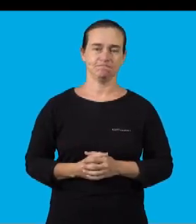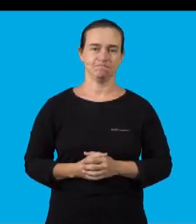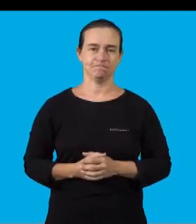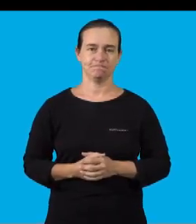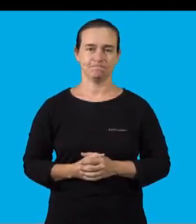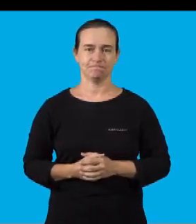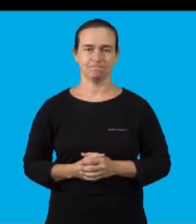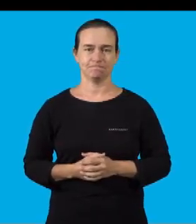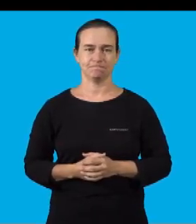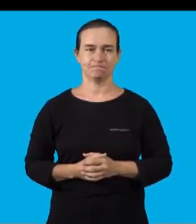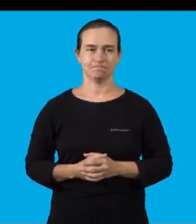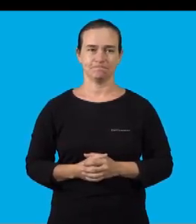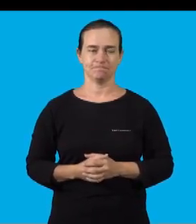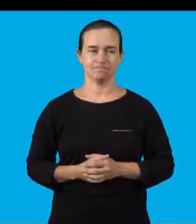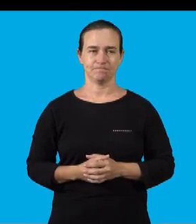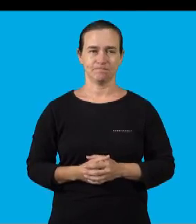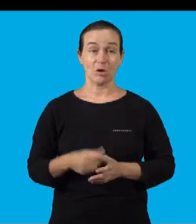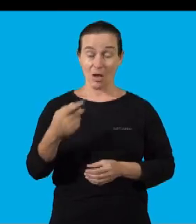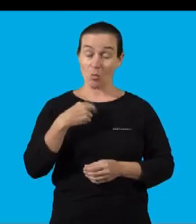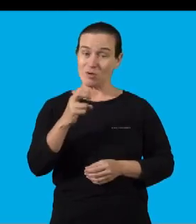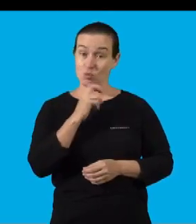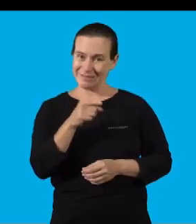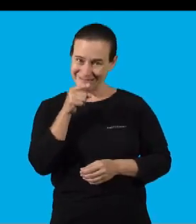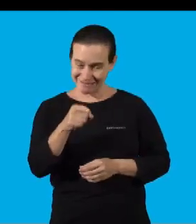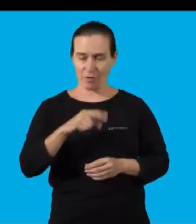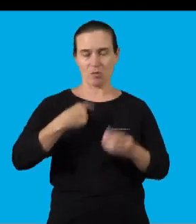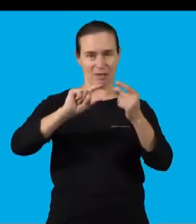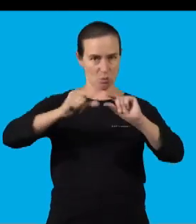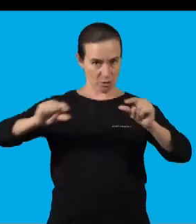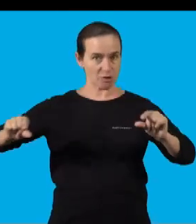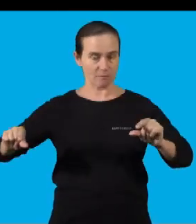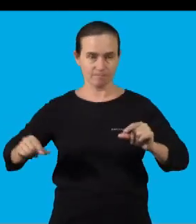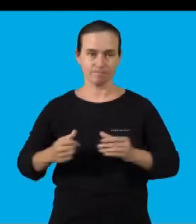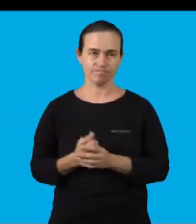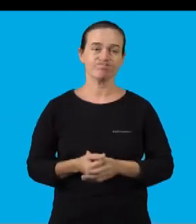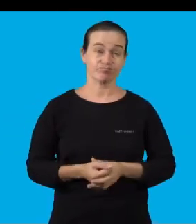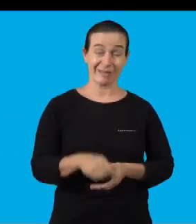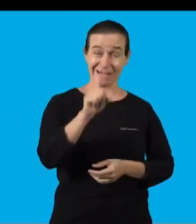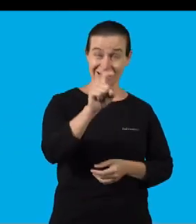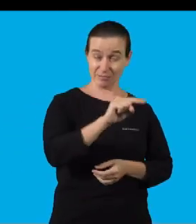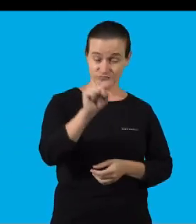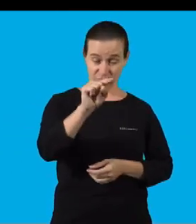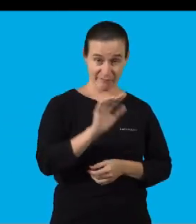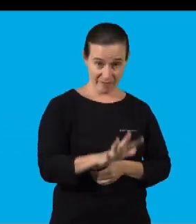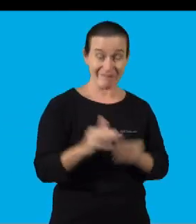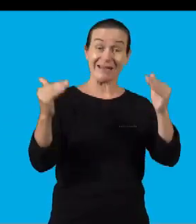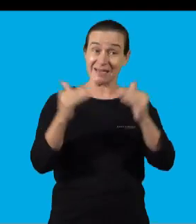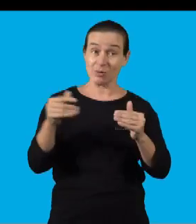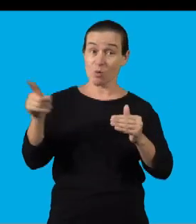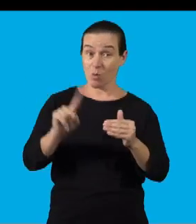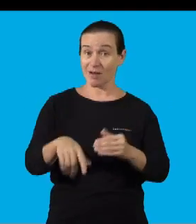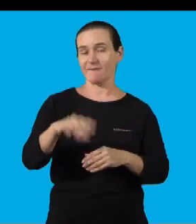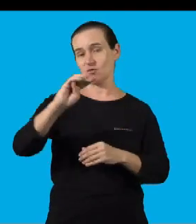be divided by x. So we are going to work with this as our equation. We are going to say x divided by 5 is